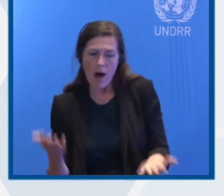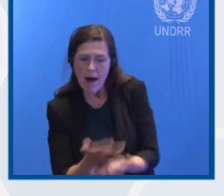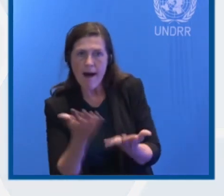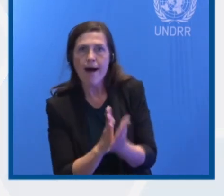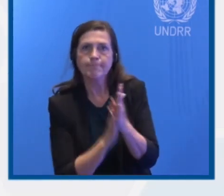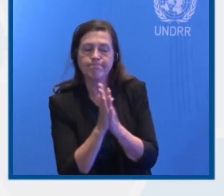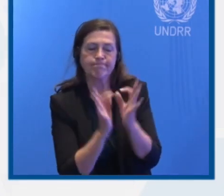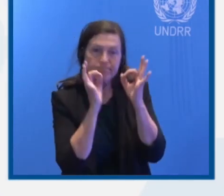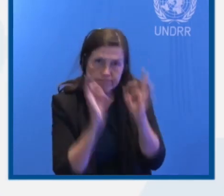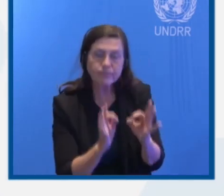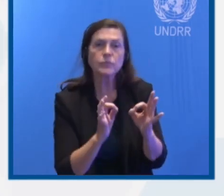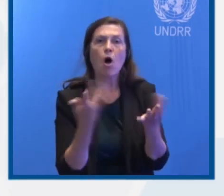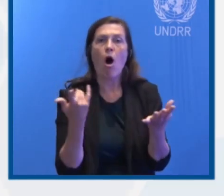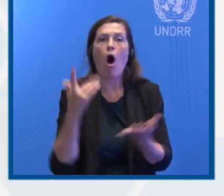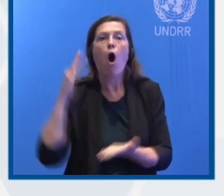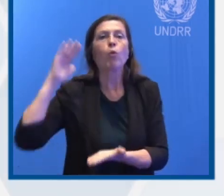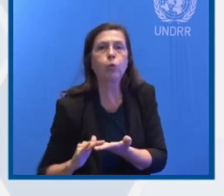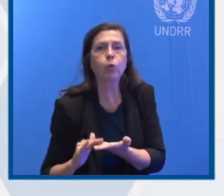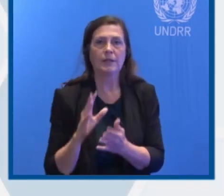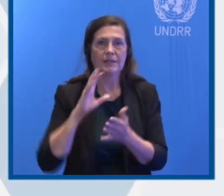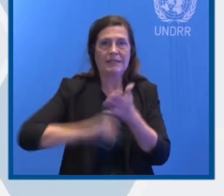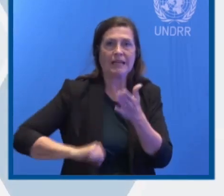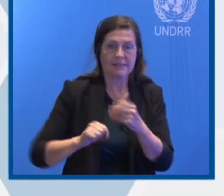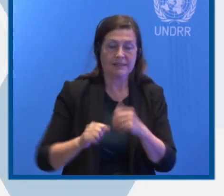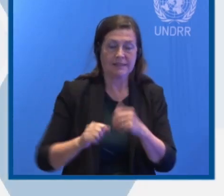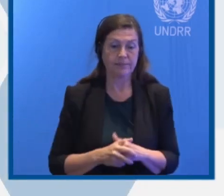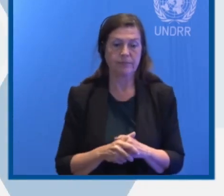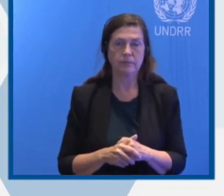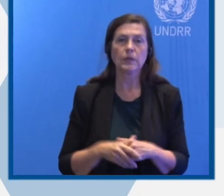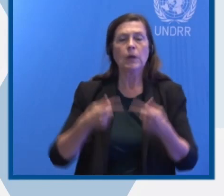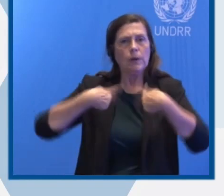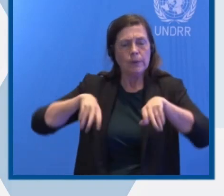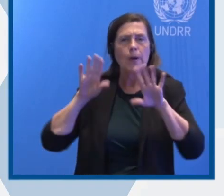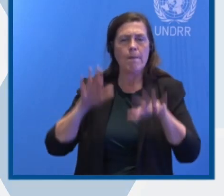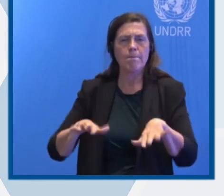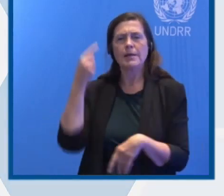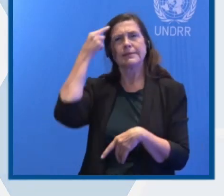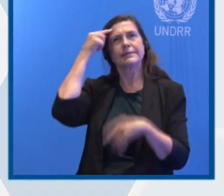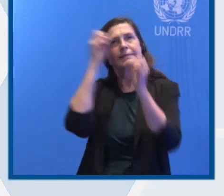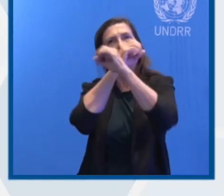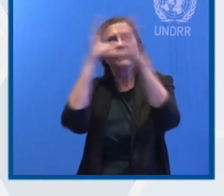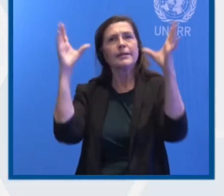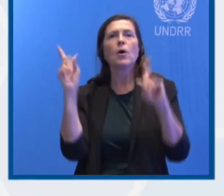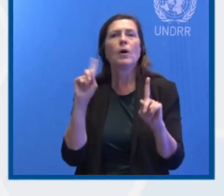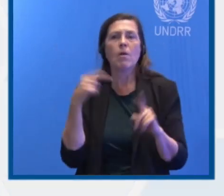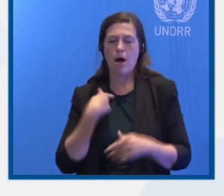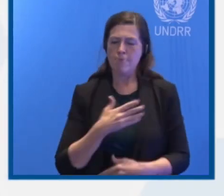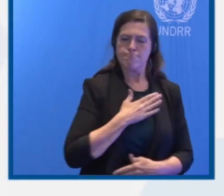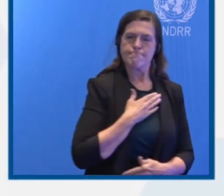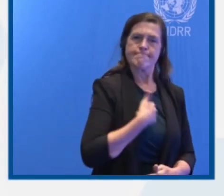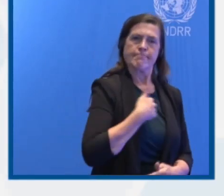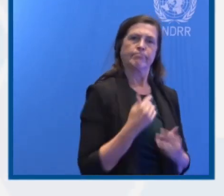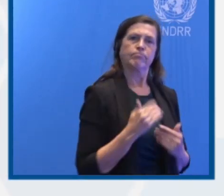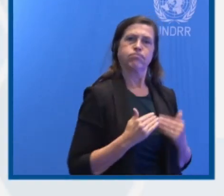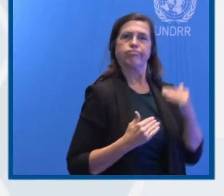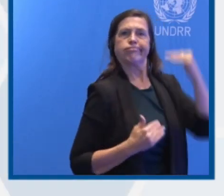important also, we should think much more solidarity, yes? We need solidarity, not only in